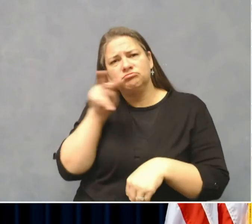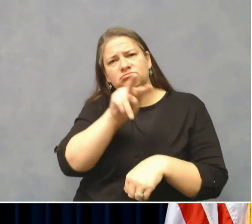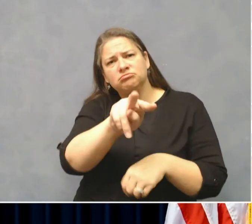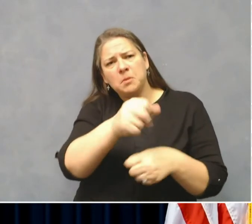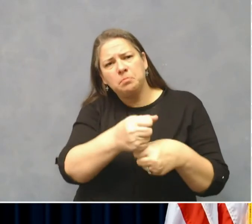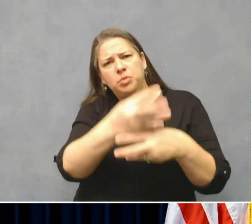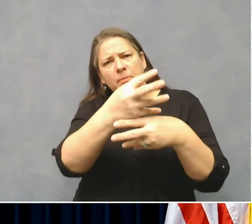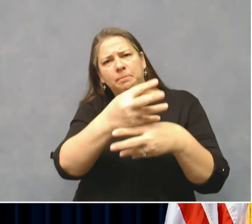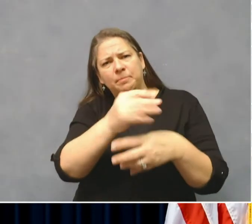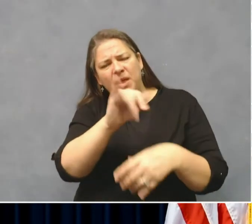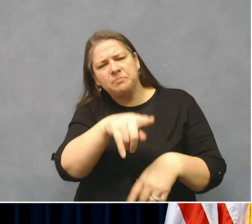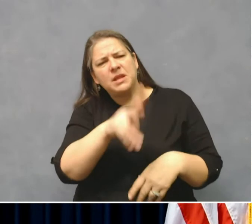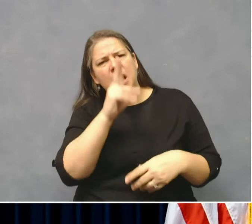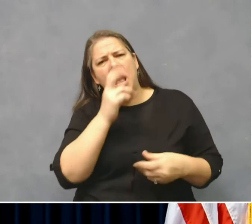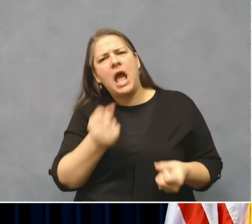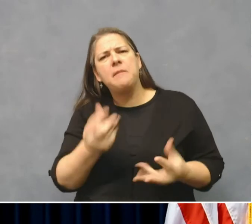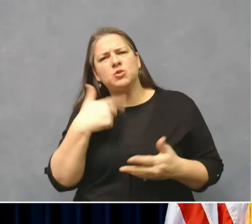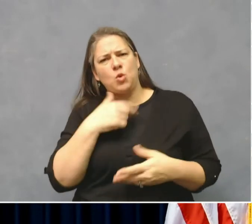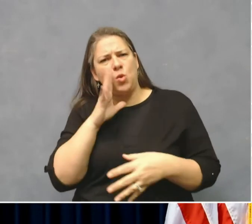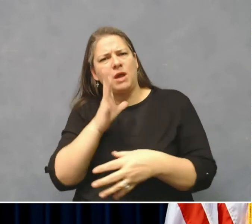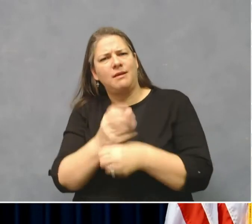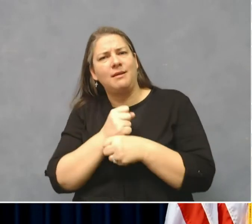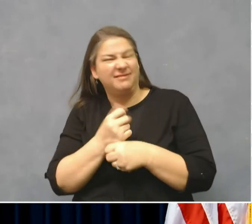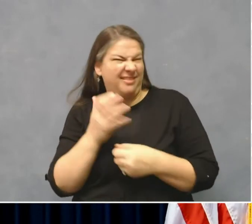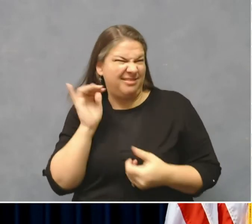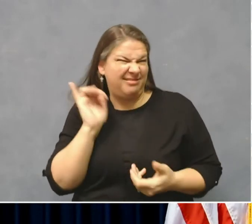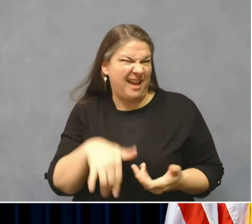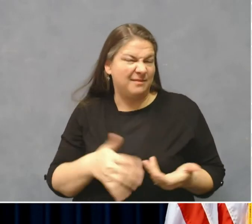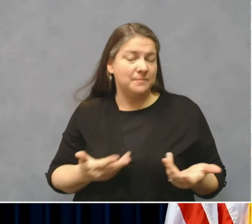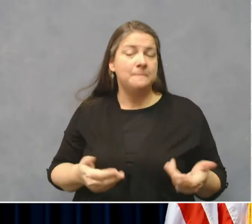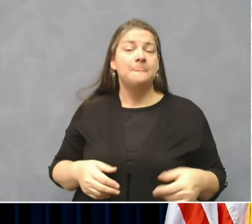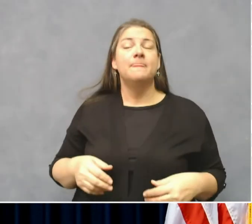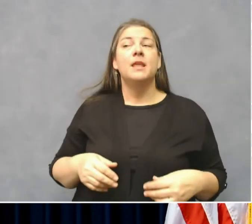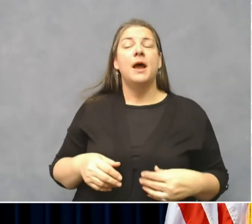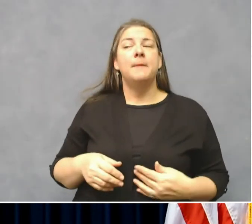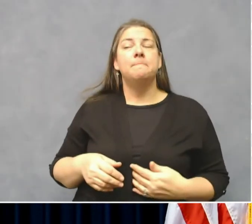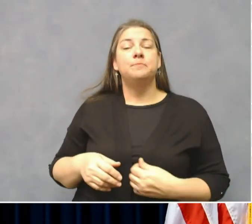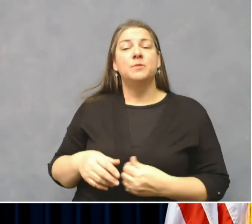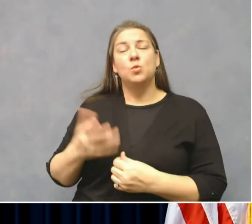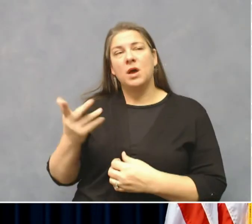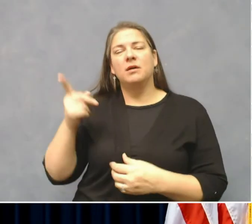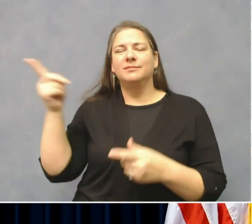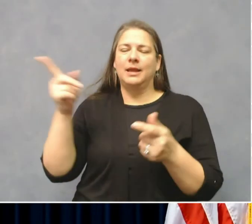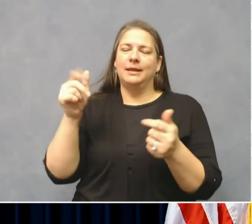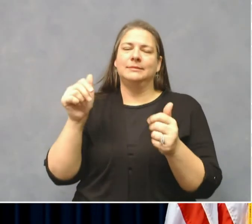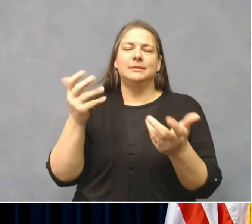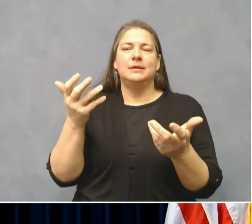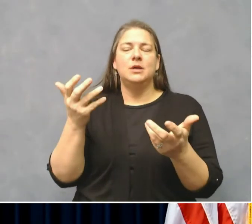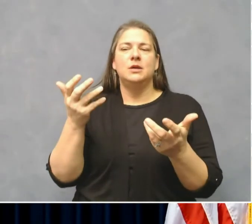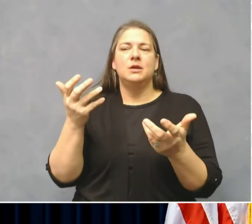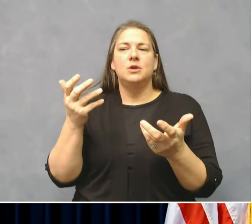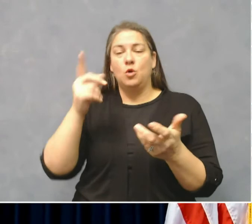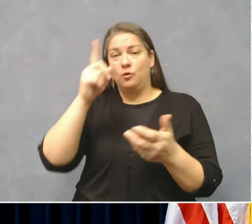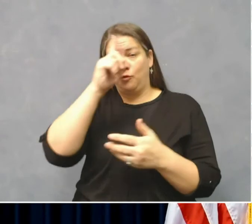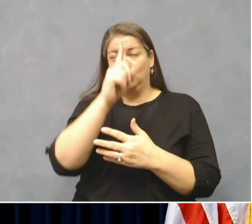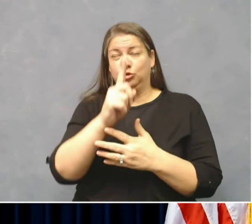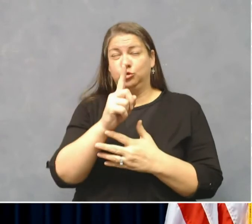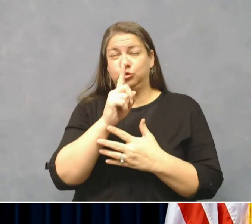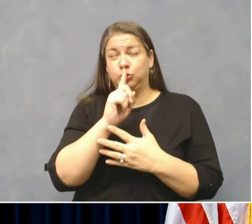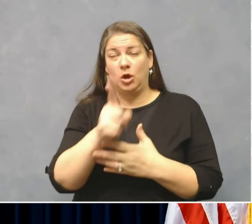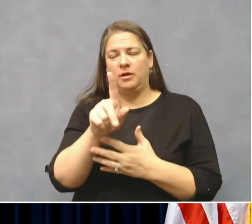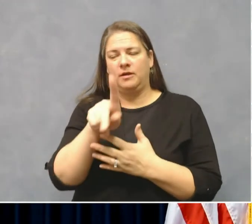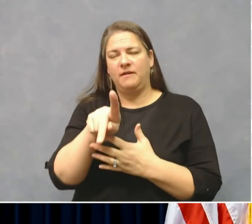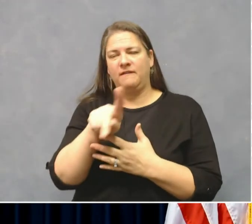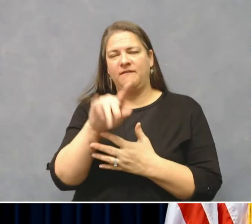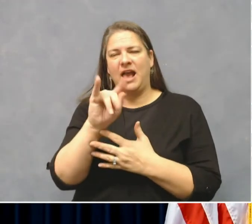lower allocations, and again they can change. Have been the initial allocation of the Pfizer vaccine that